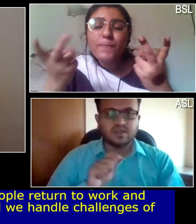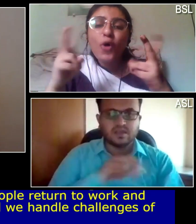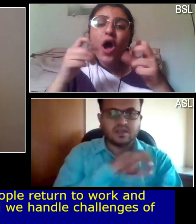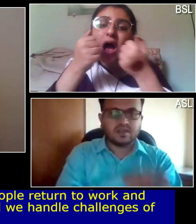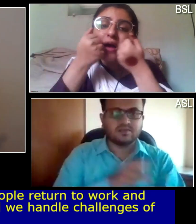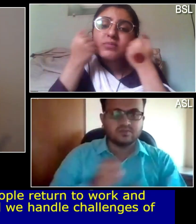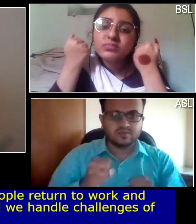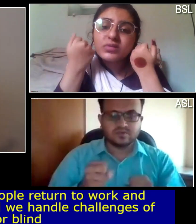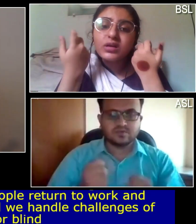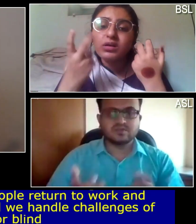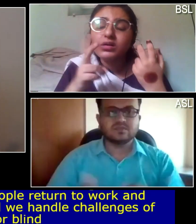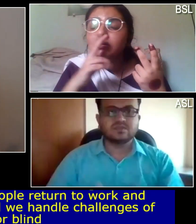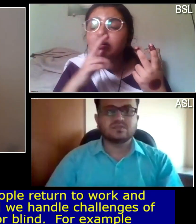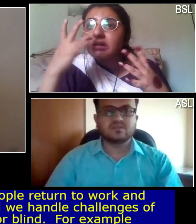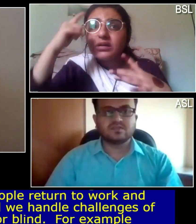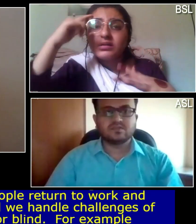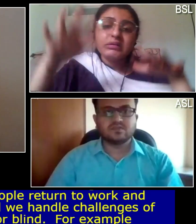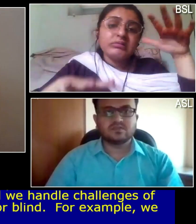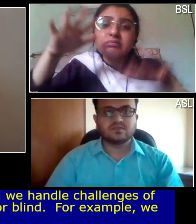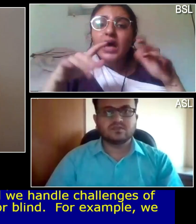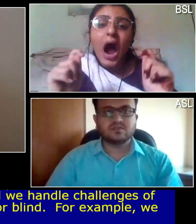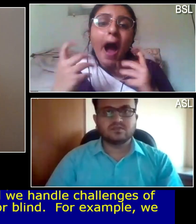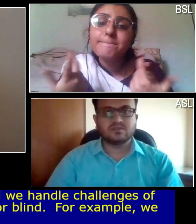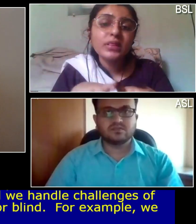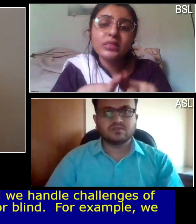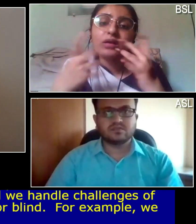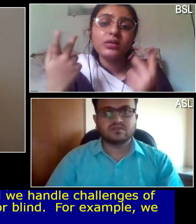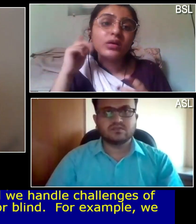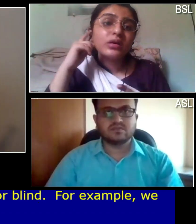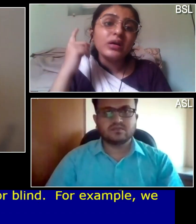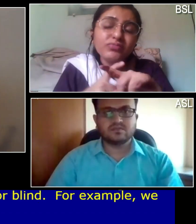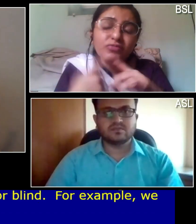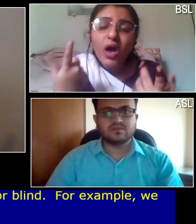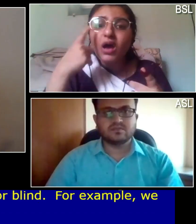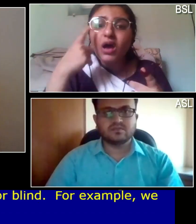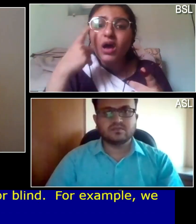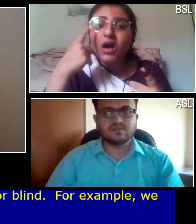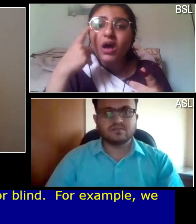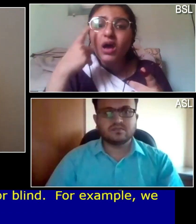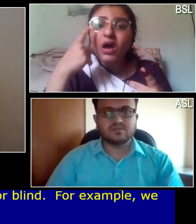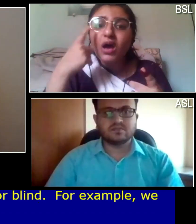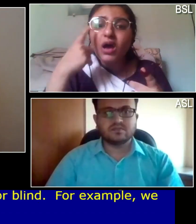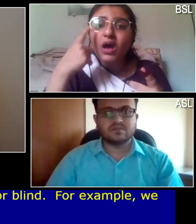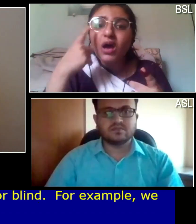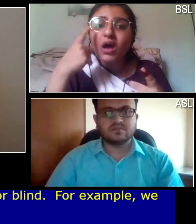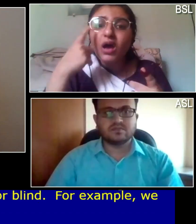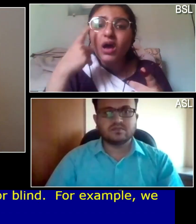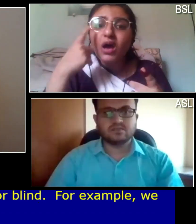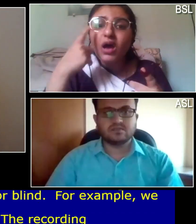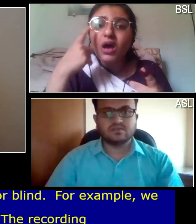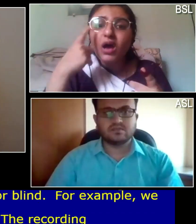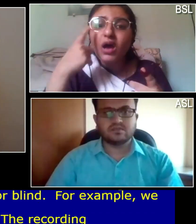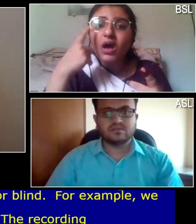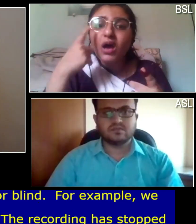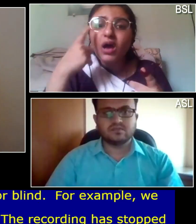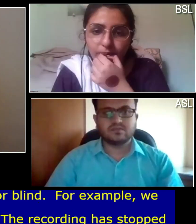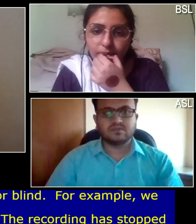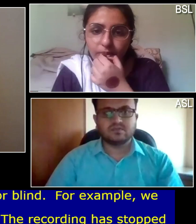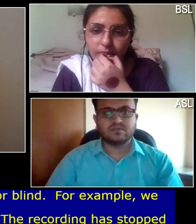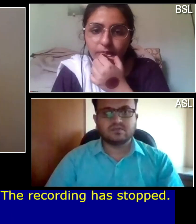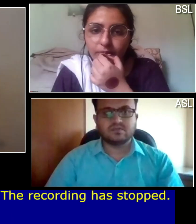example, This meeting is being recorded. we realize that The recording has stopped.